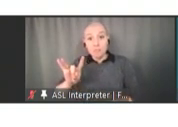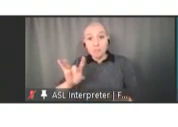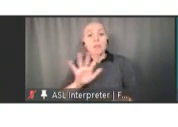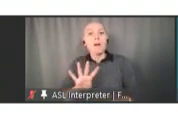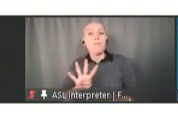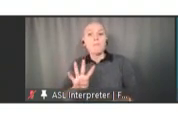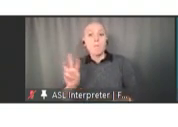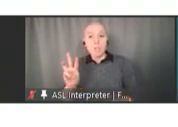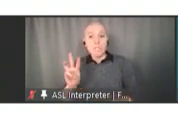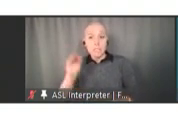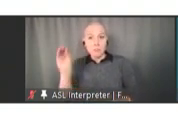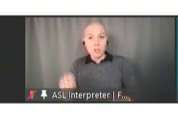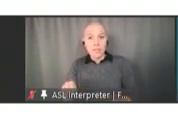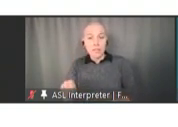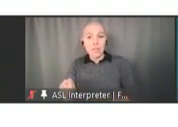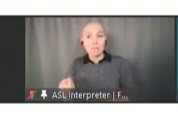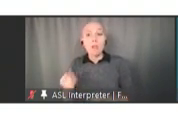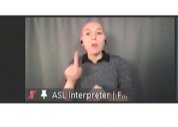were male.